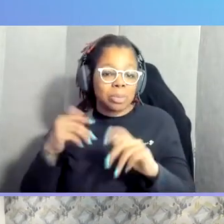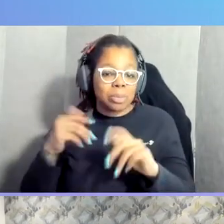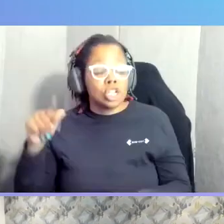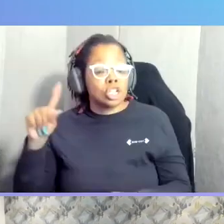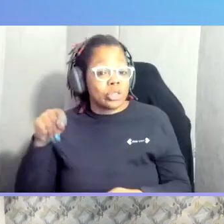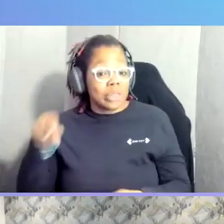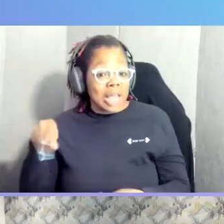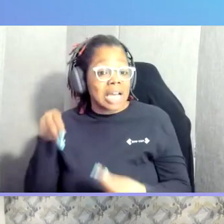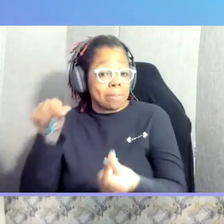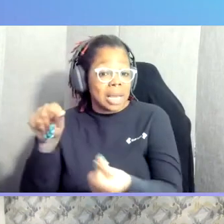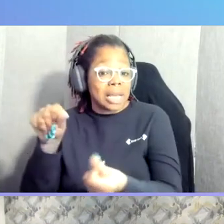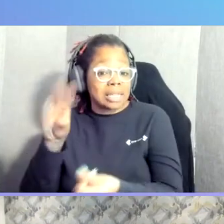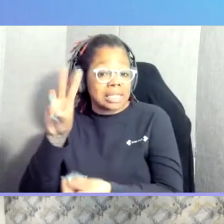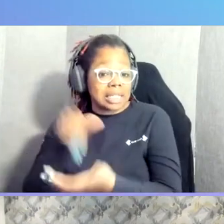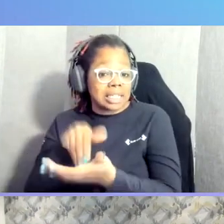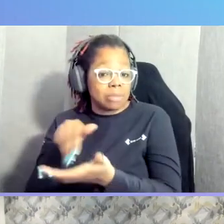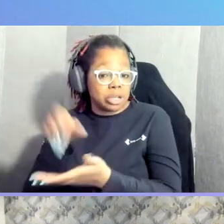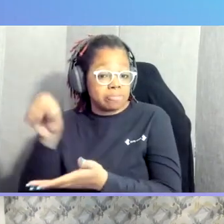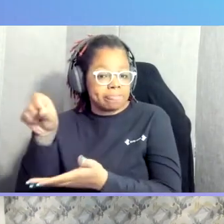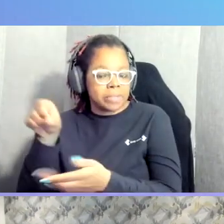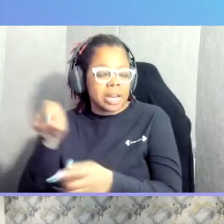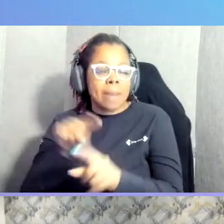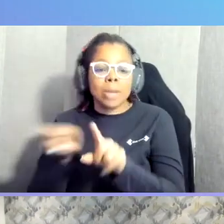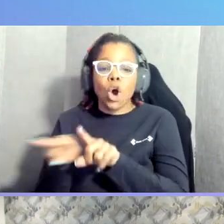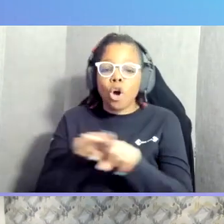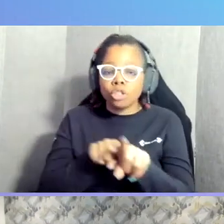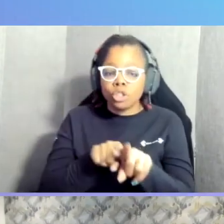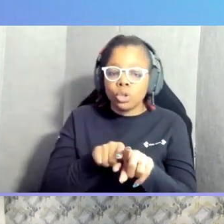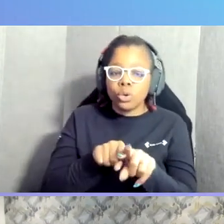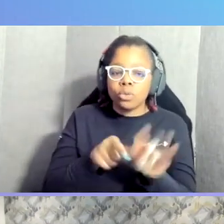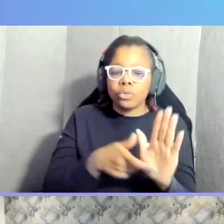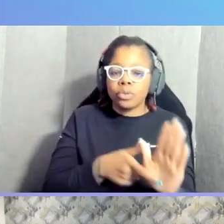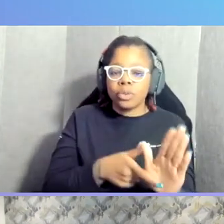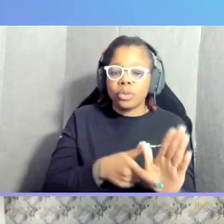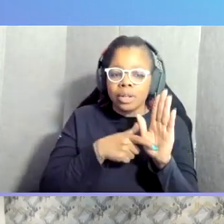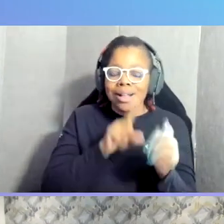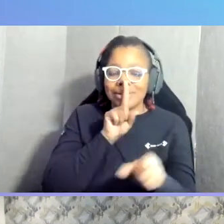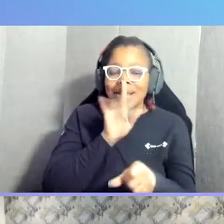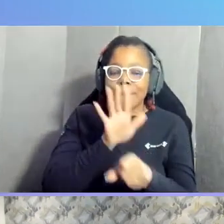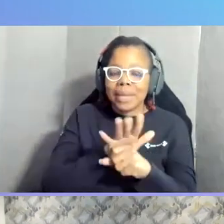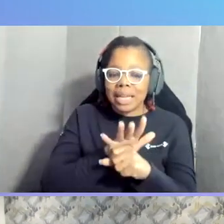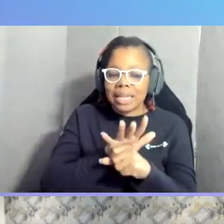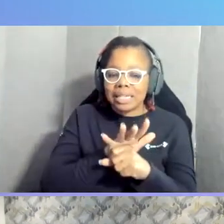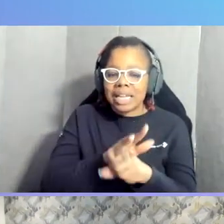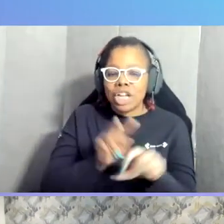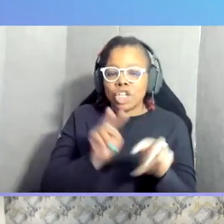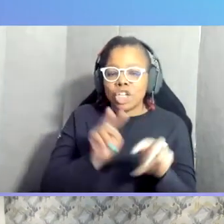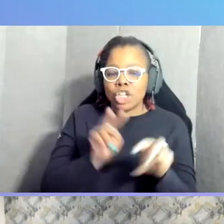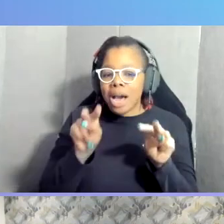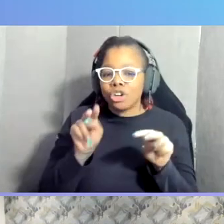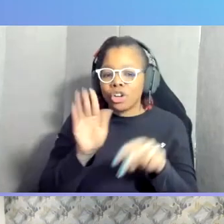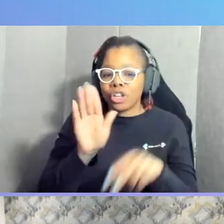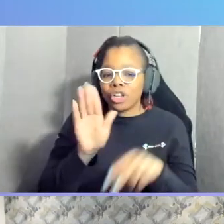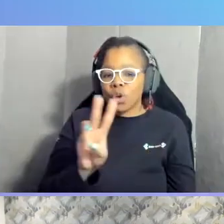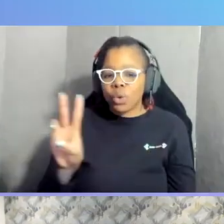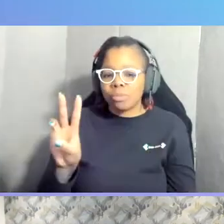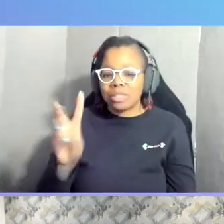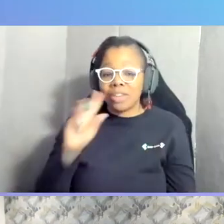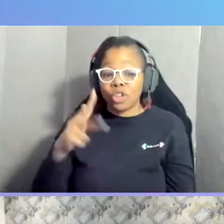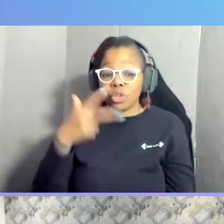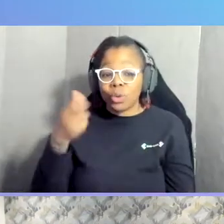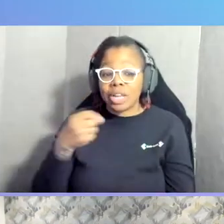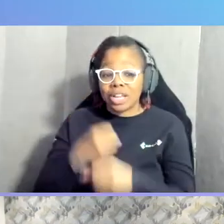the $6 million, they also needed to commit to monitor their website for 3